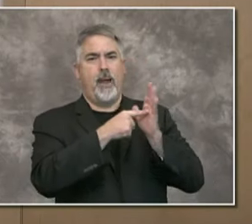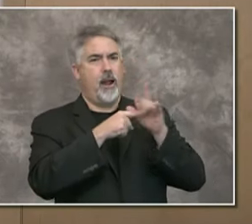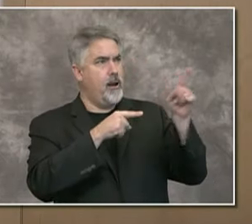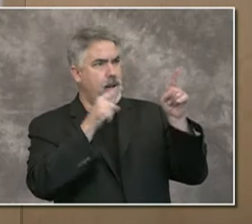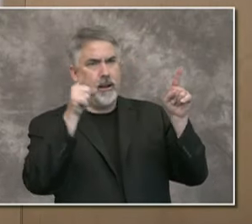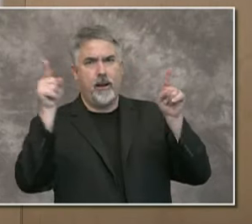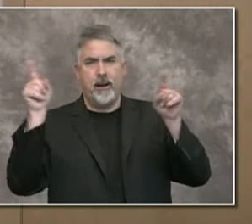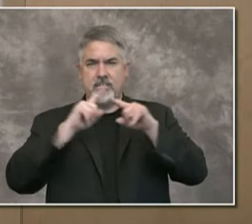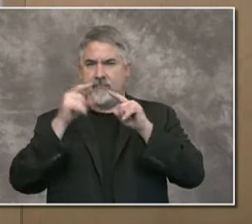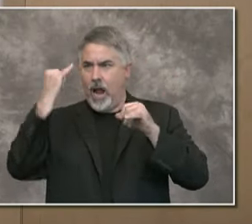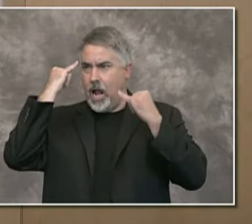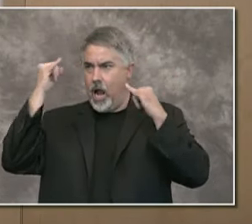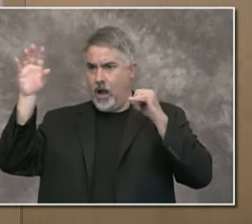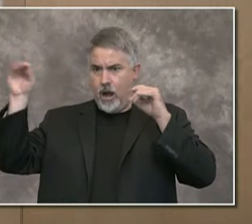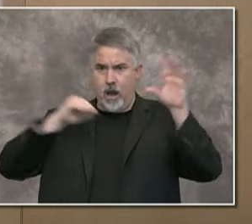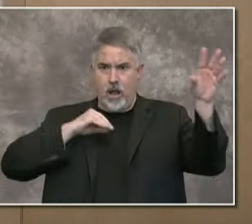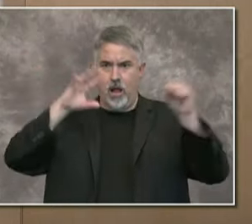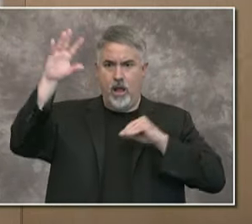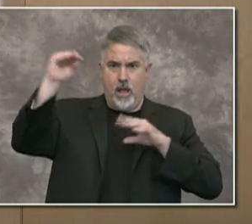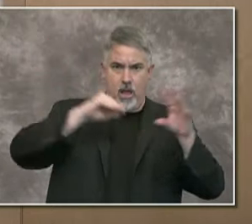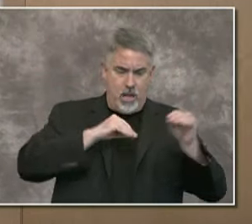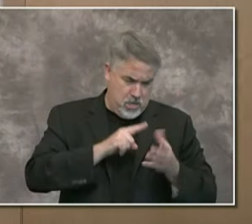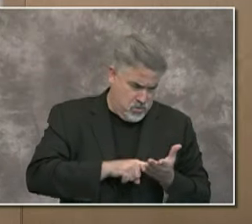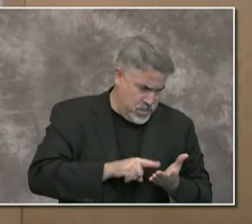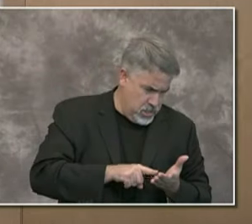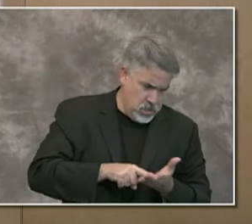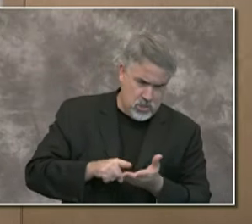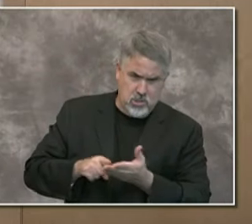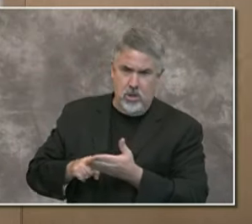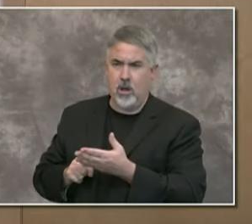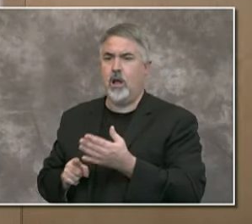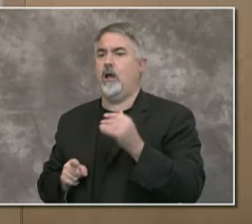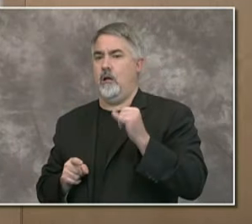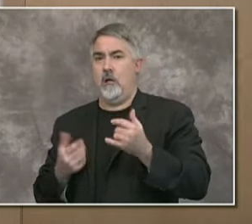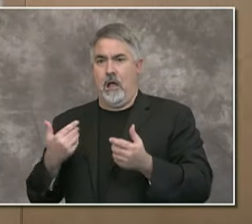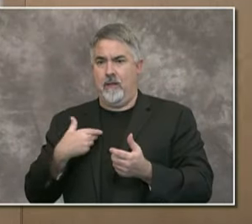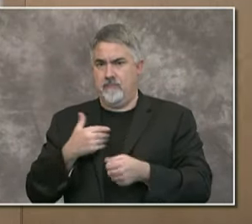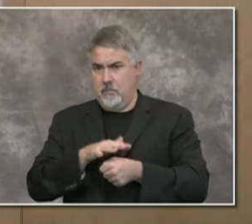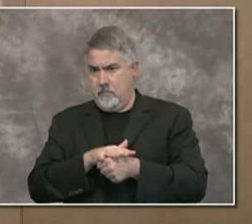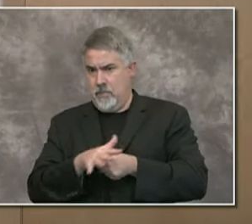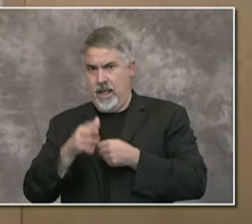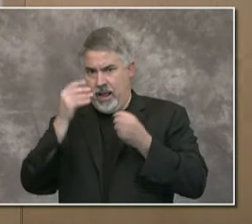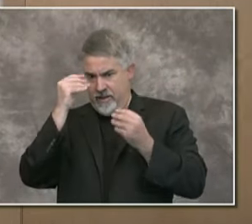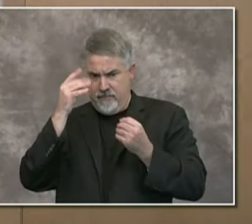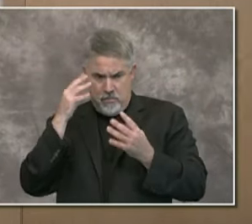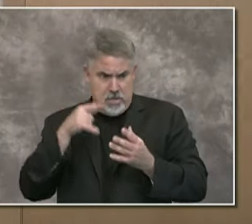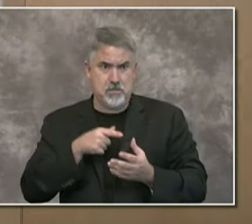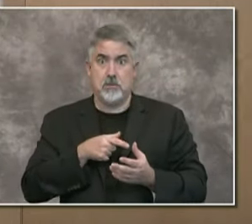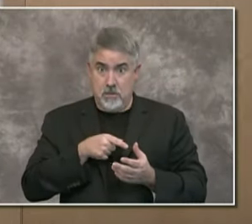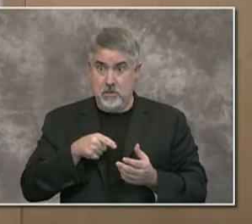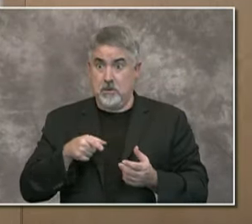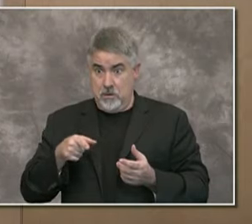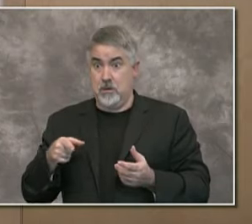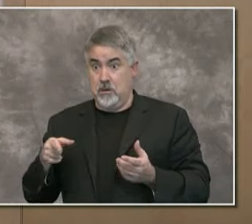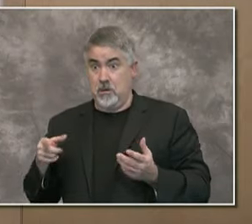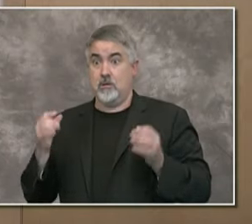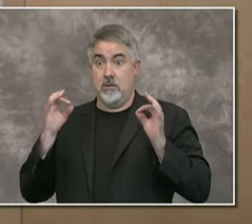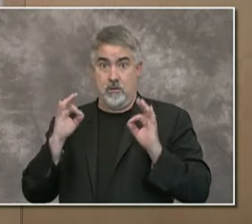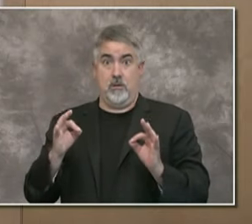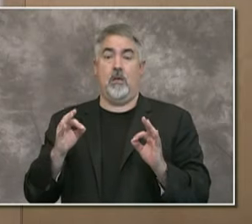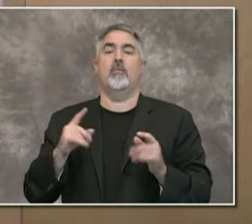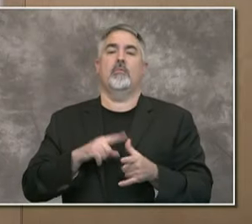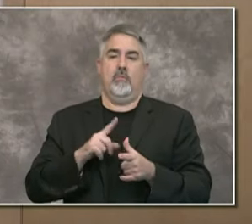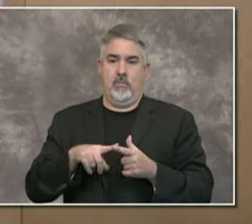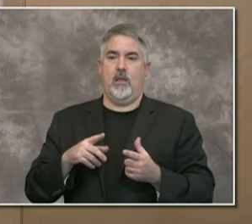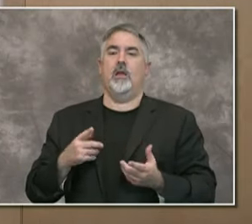researchers. And we want to make sure that we bring you the most efficient information, the accurate information in the